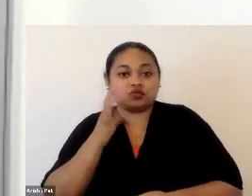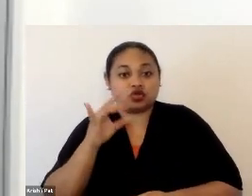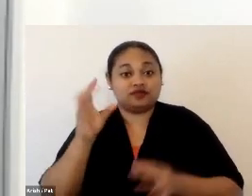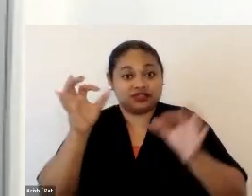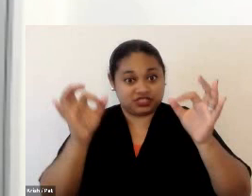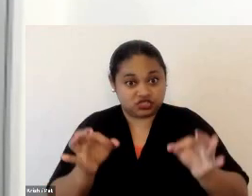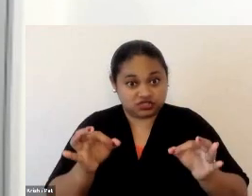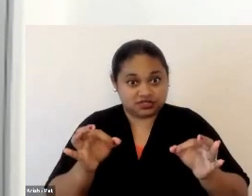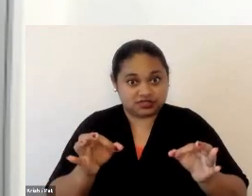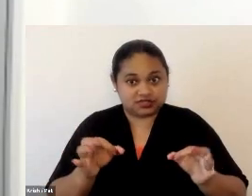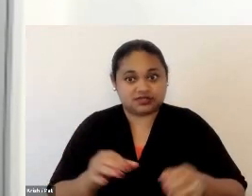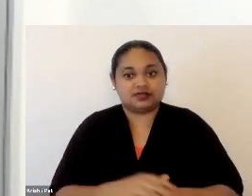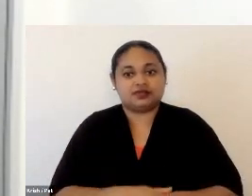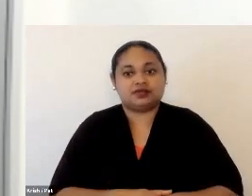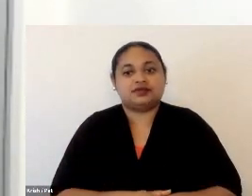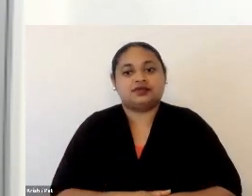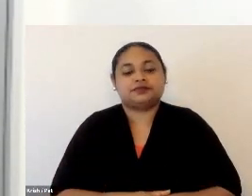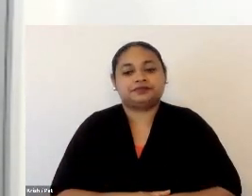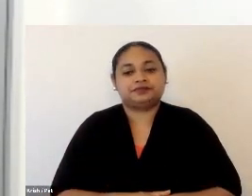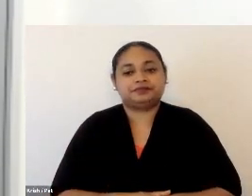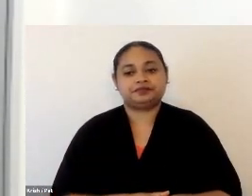is algorithmic bias.